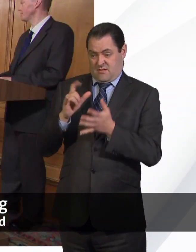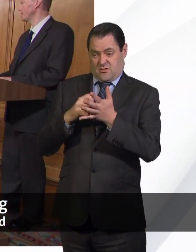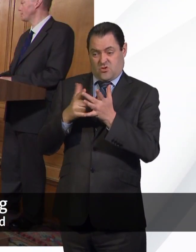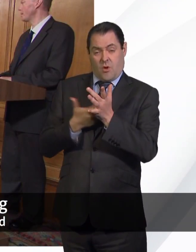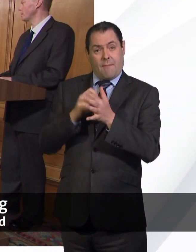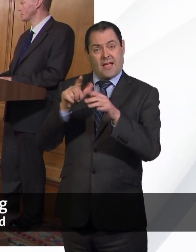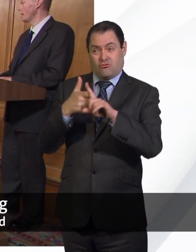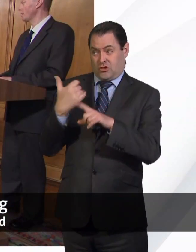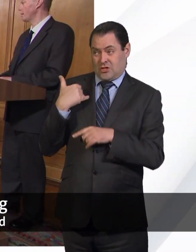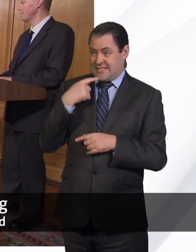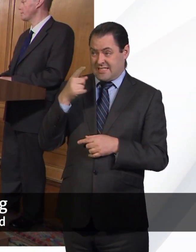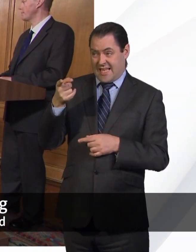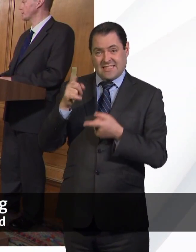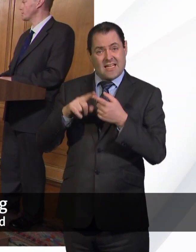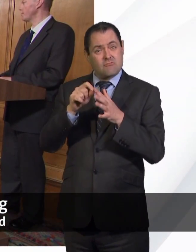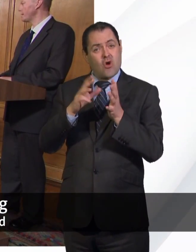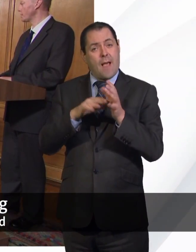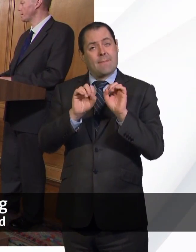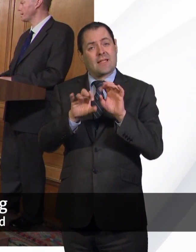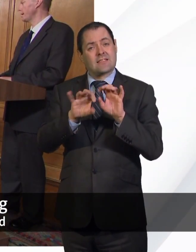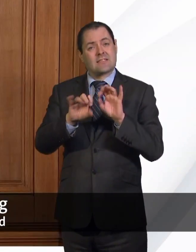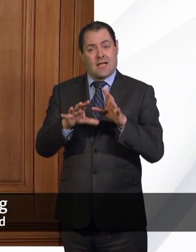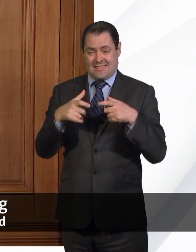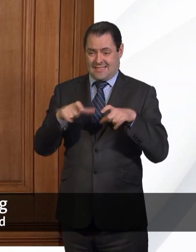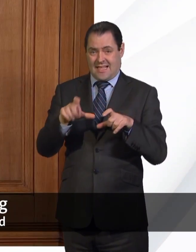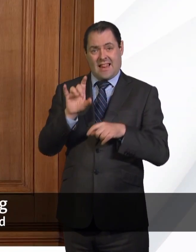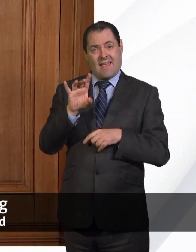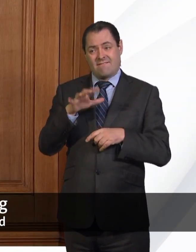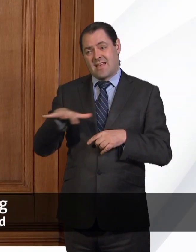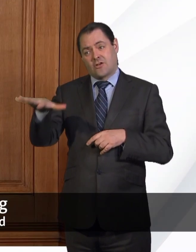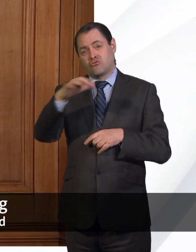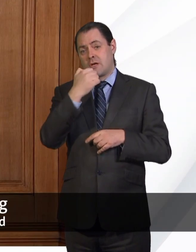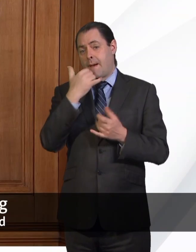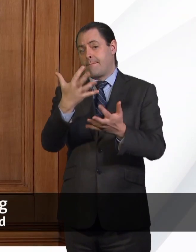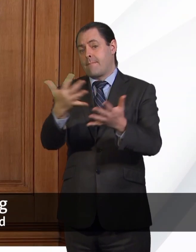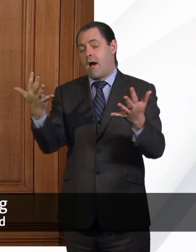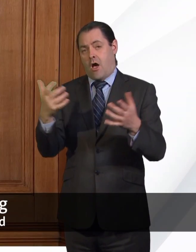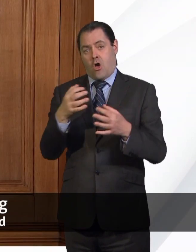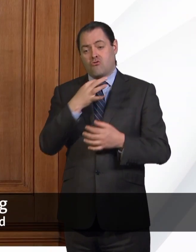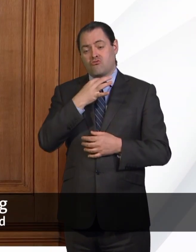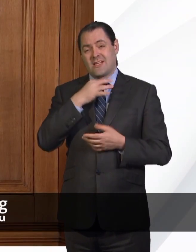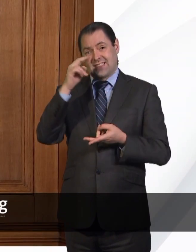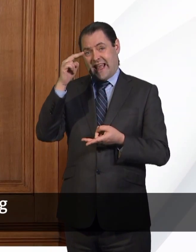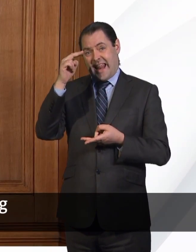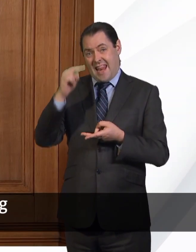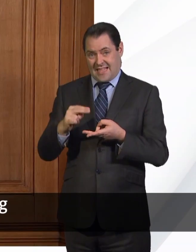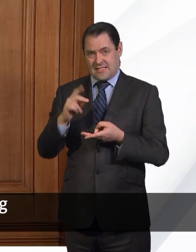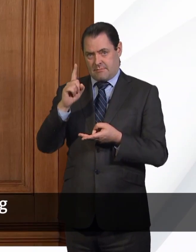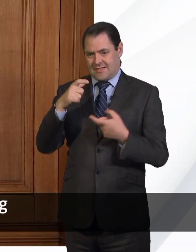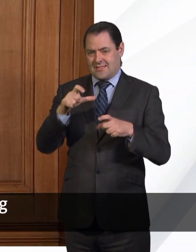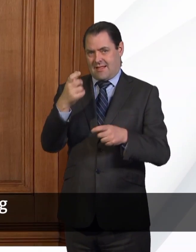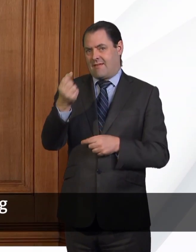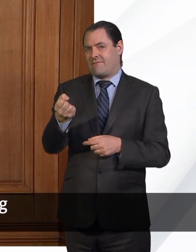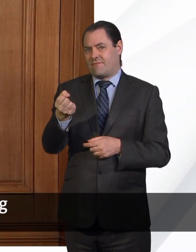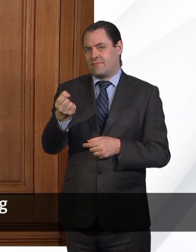pointing out in his remarks, the number of infections remains high, and the risk has not gone away. It has decreased substantially, and we hope for it